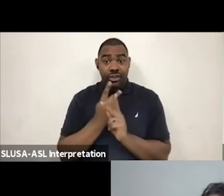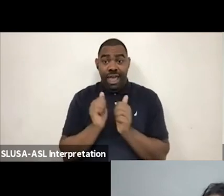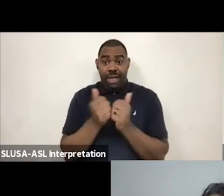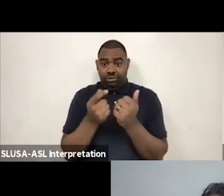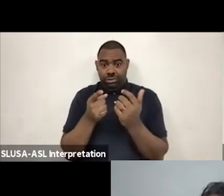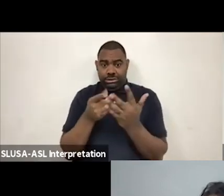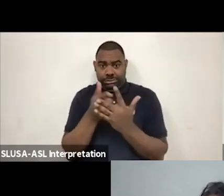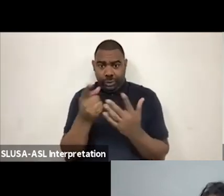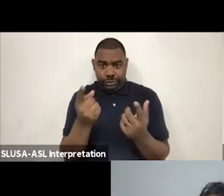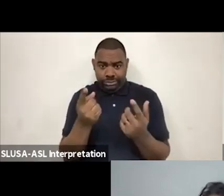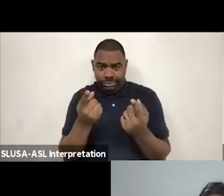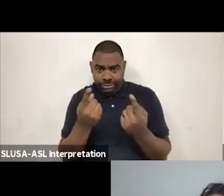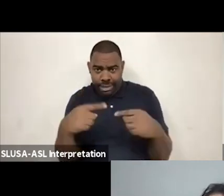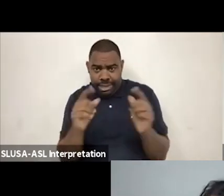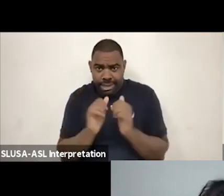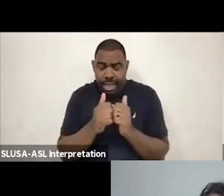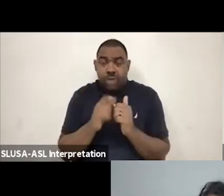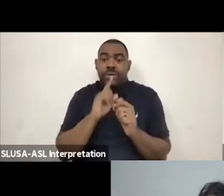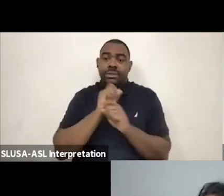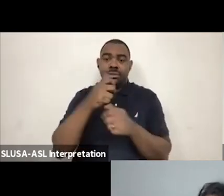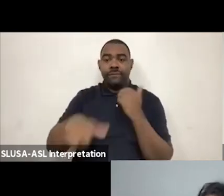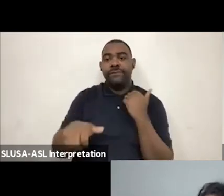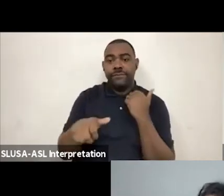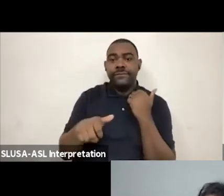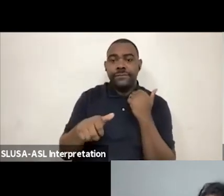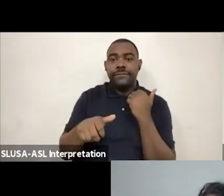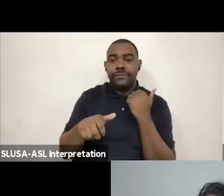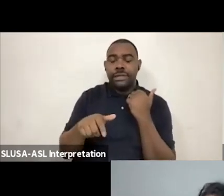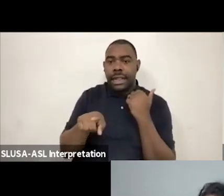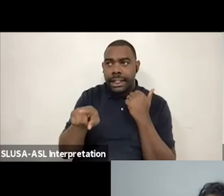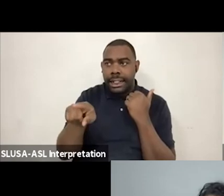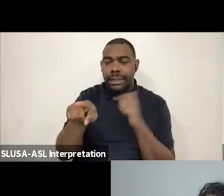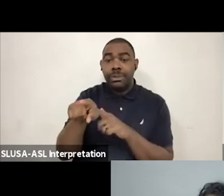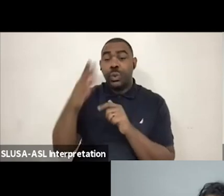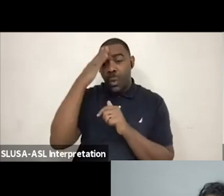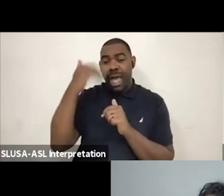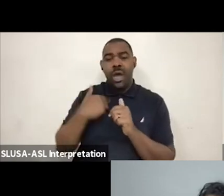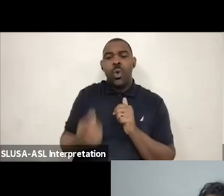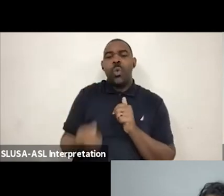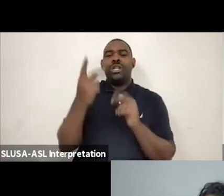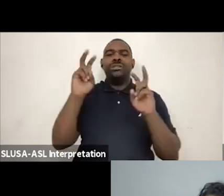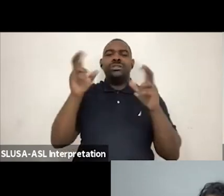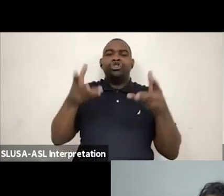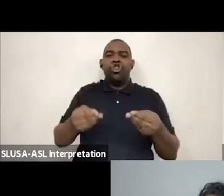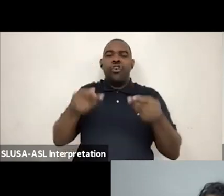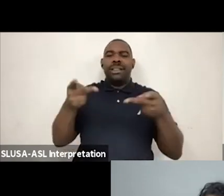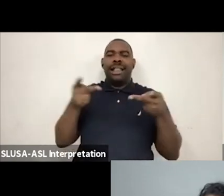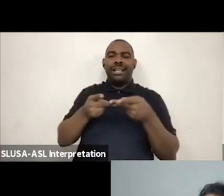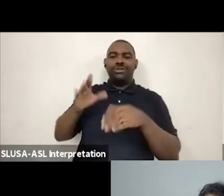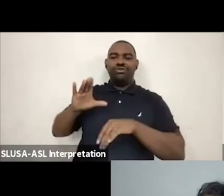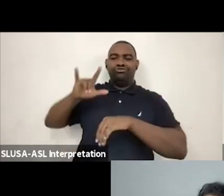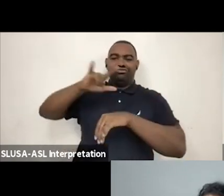Navigating all of this was difficult. And knowing that there was at least one soft place to land,